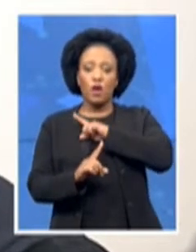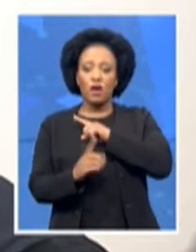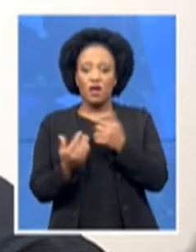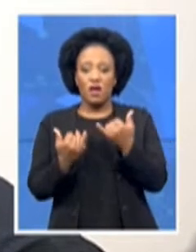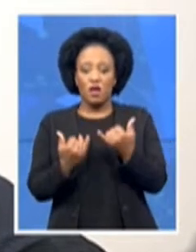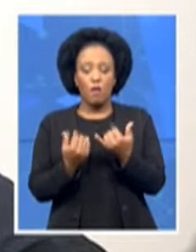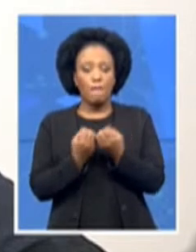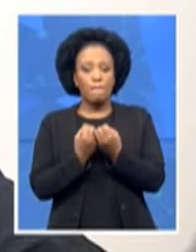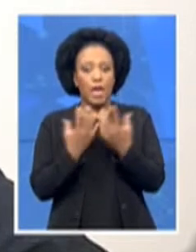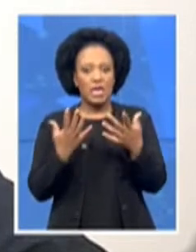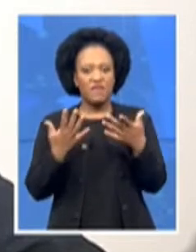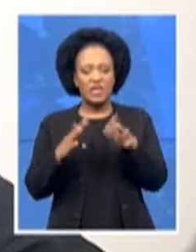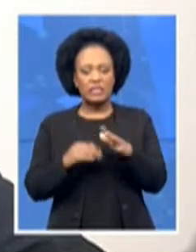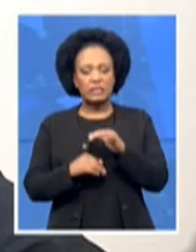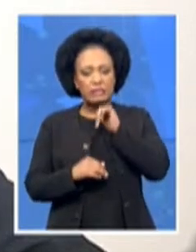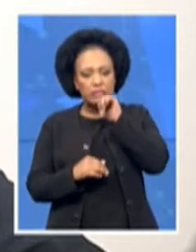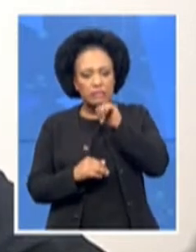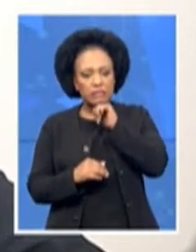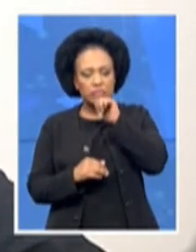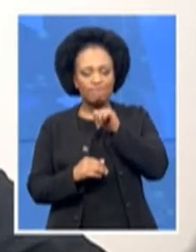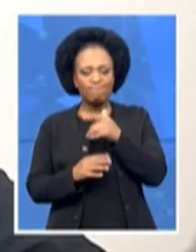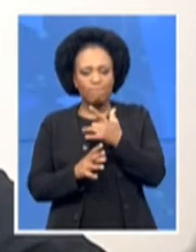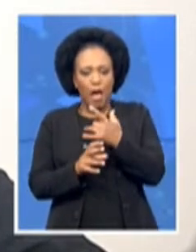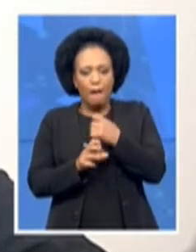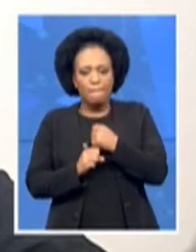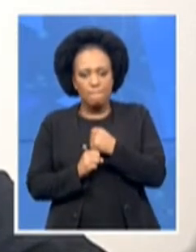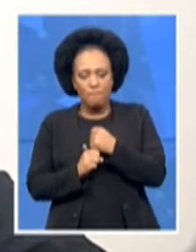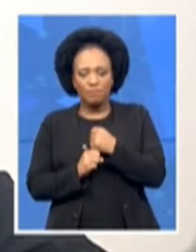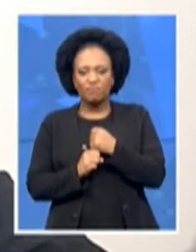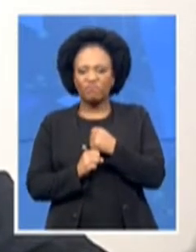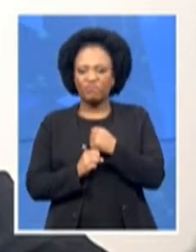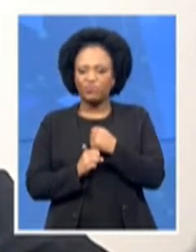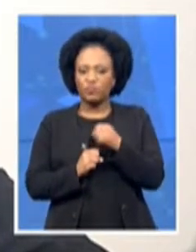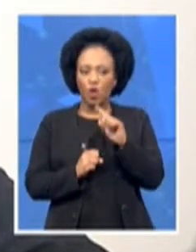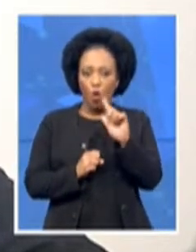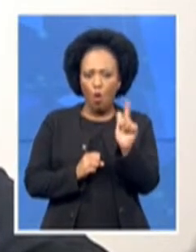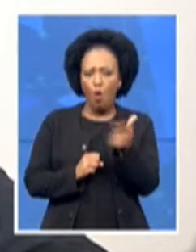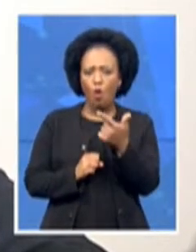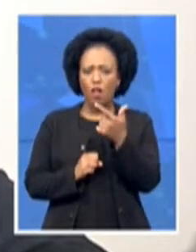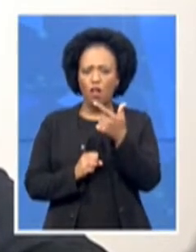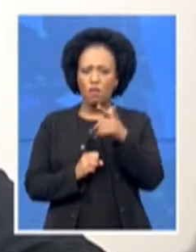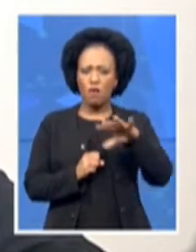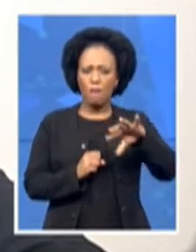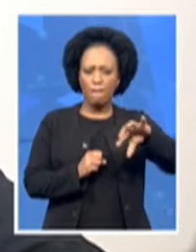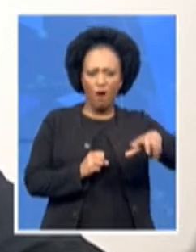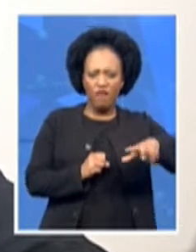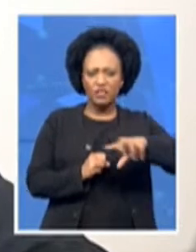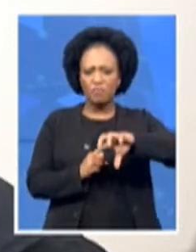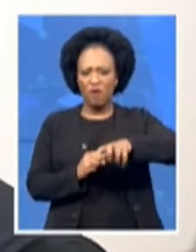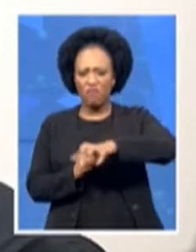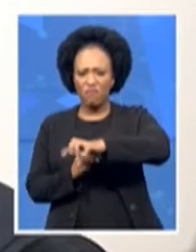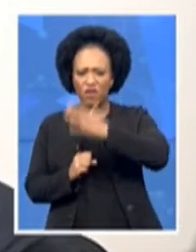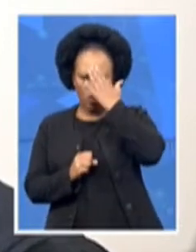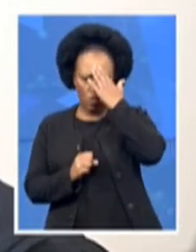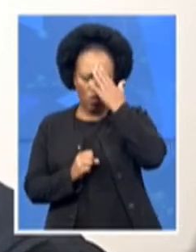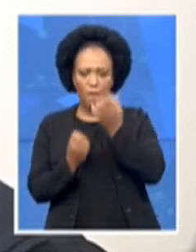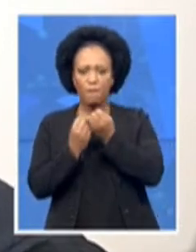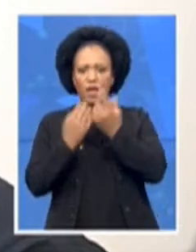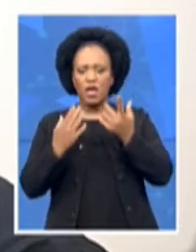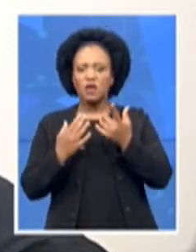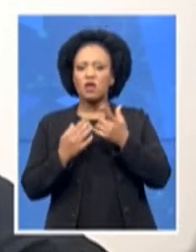mean, all in all provinces, we know how many of us who are religious are missing those big